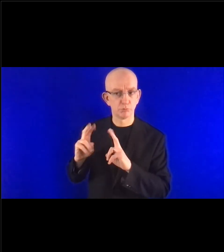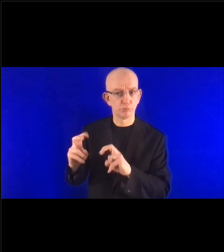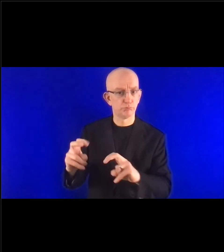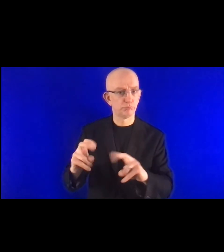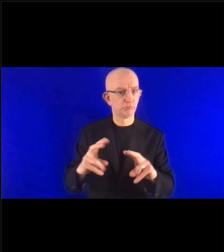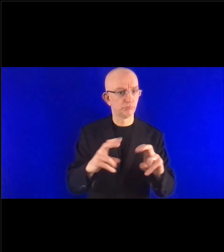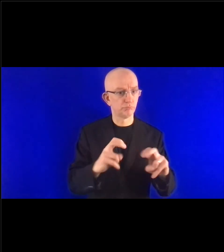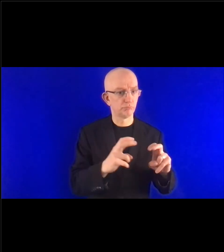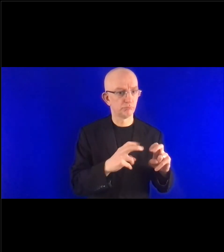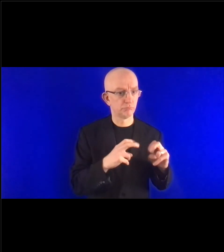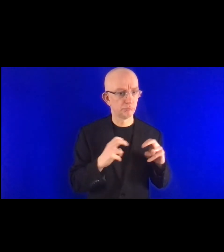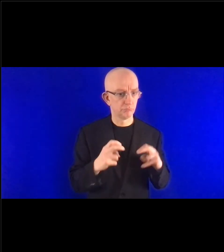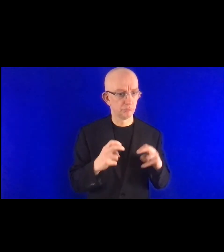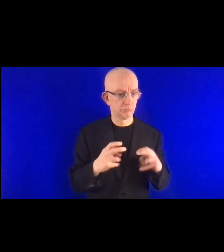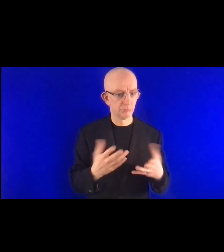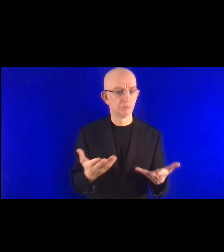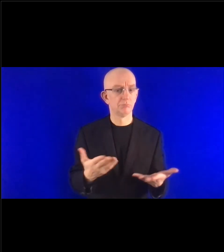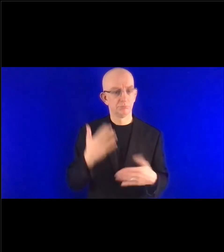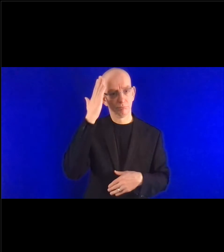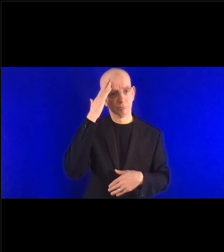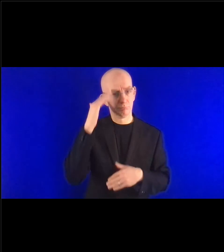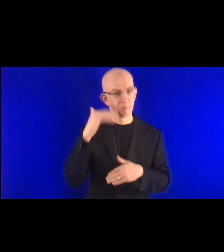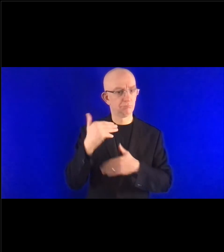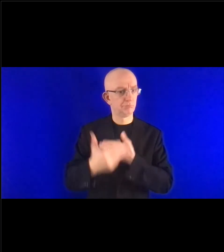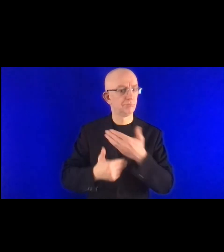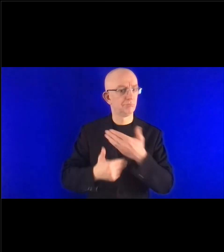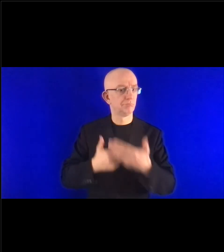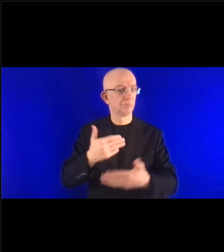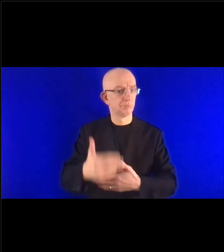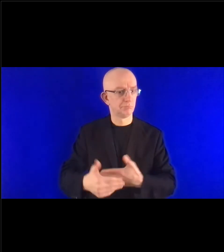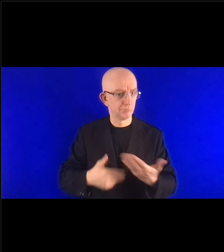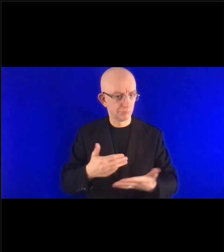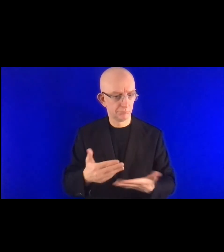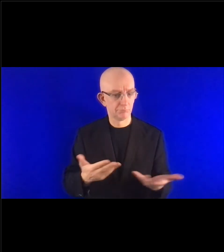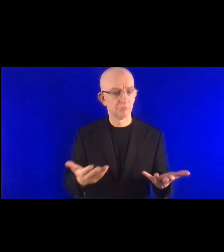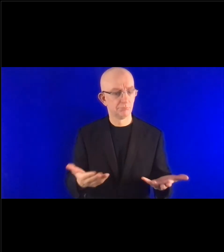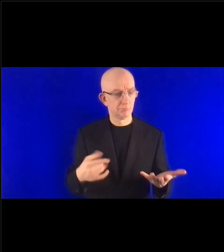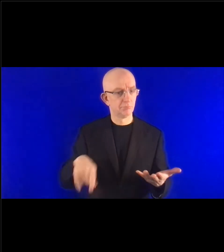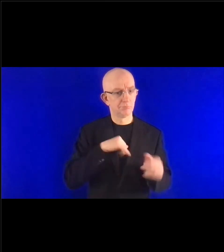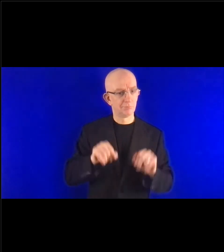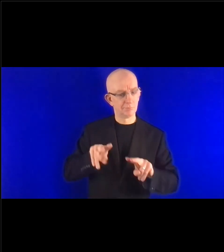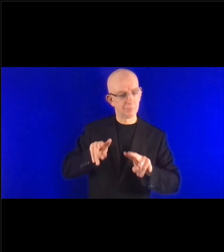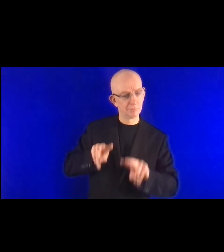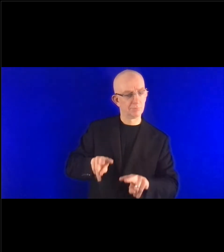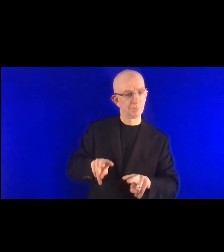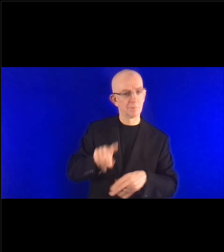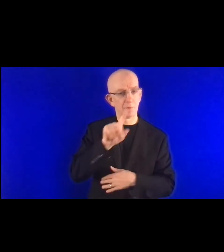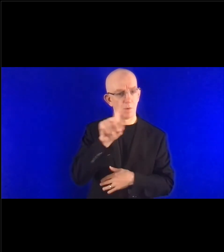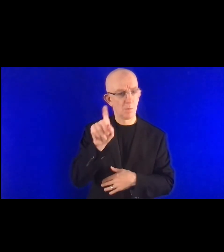look at why is this recommendation relevant in Uganda.